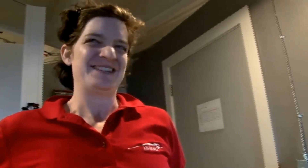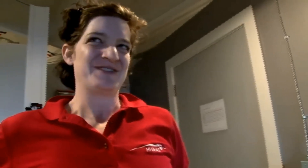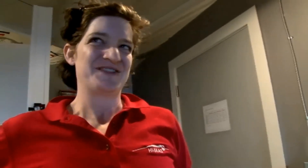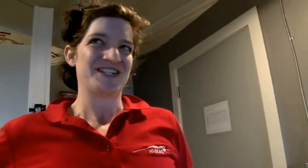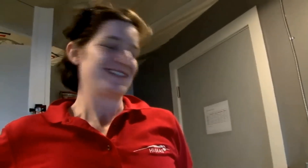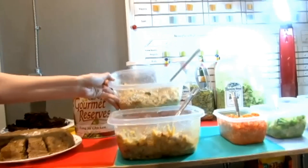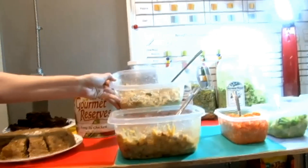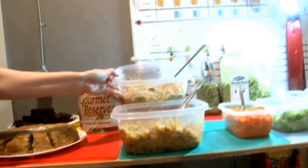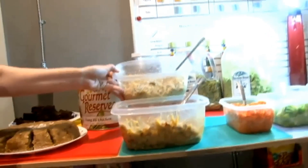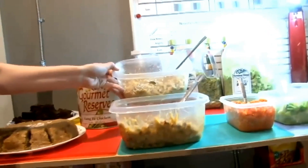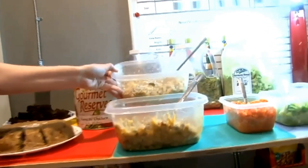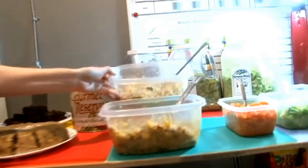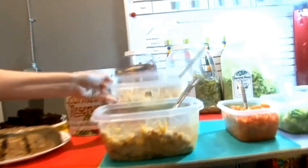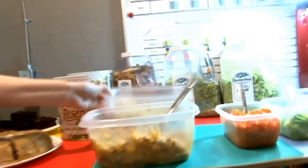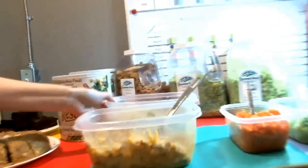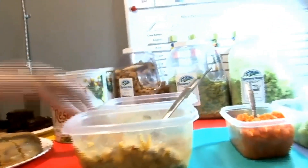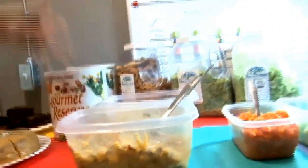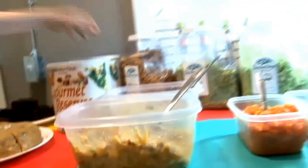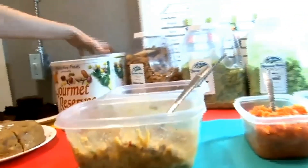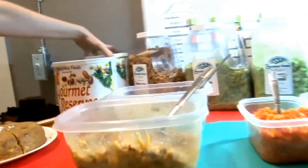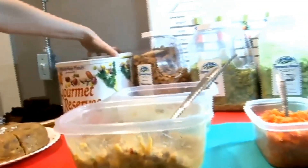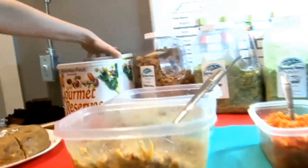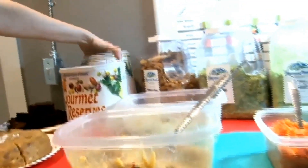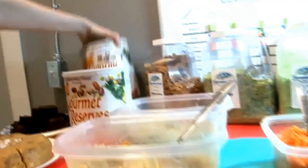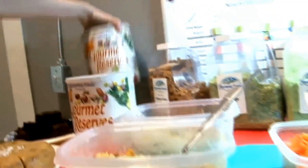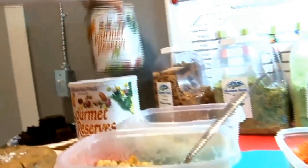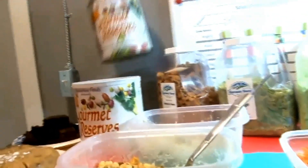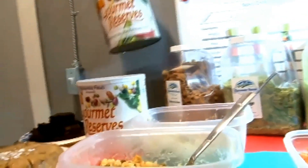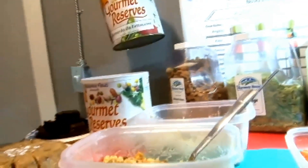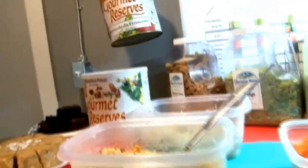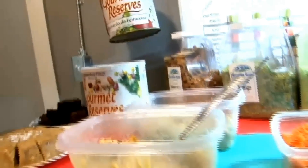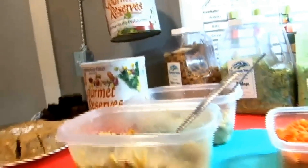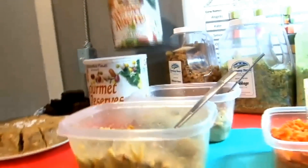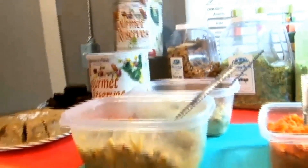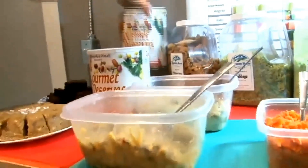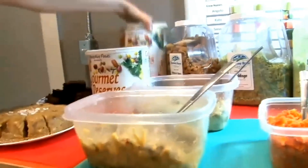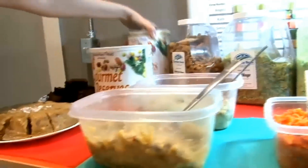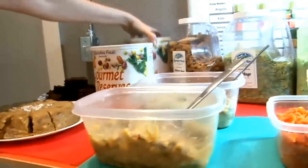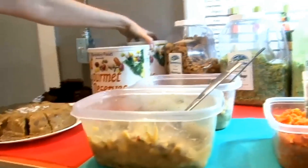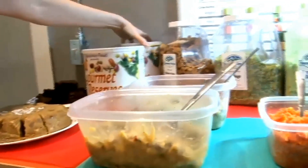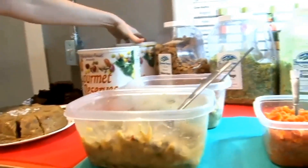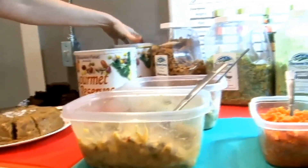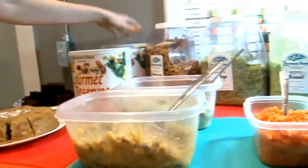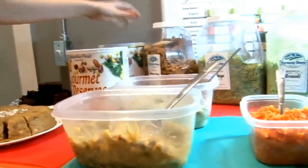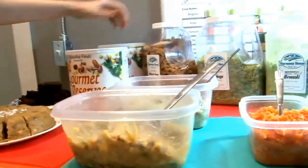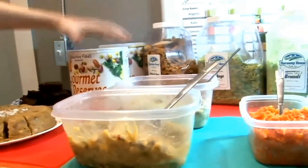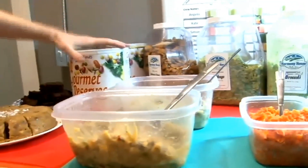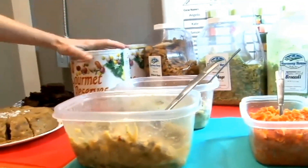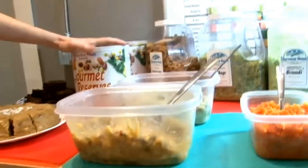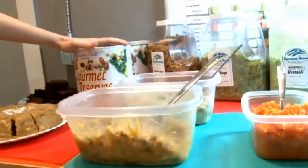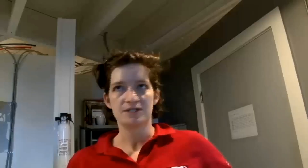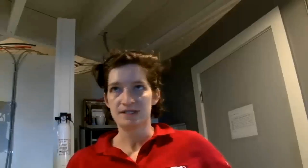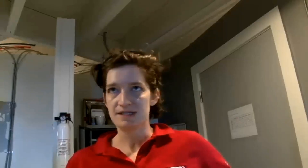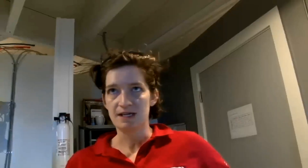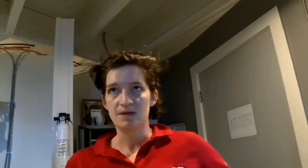Its taste wasn't very good either. But everything about these pre-prepared meals, there was just something very similar about them. Things started to sort of blend together over time.